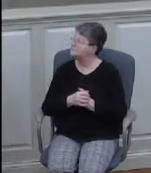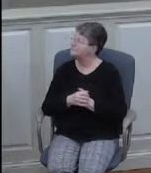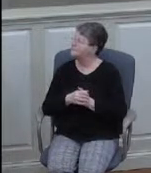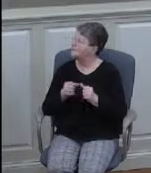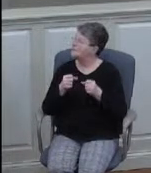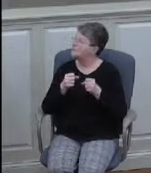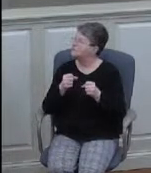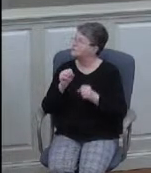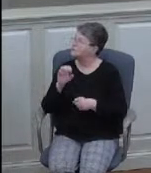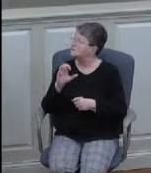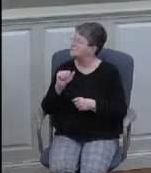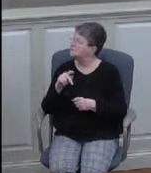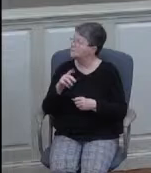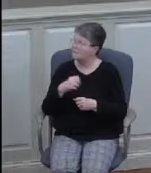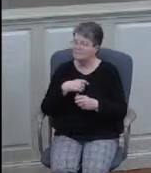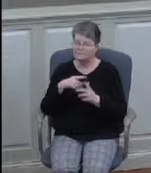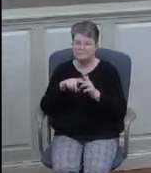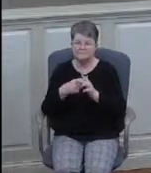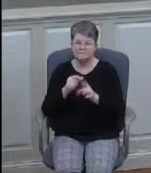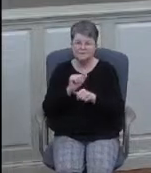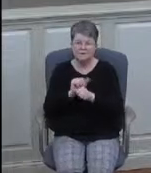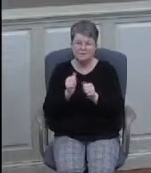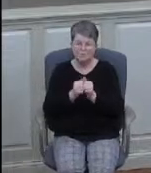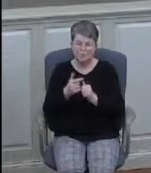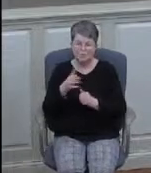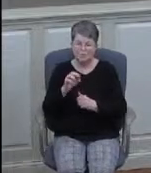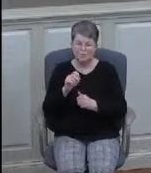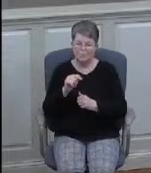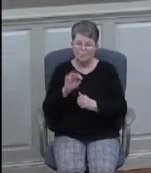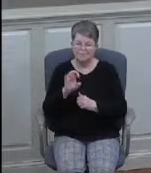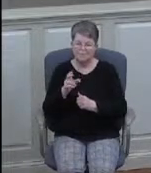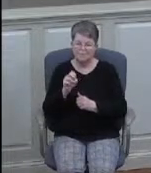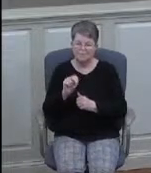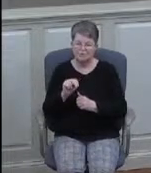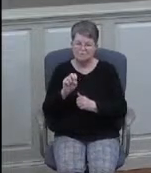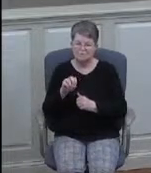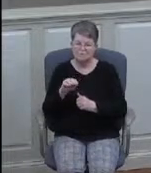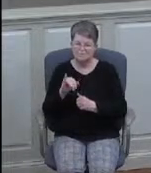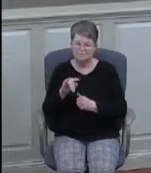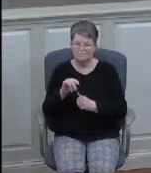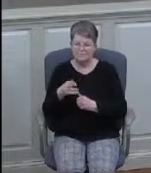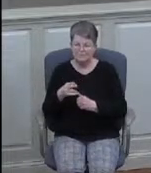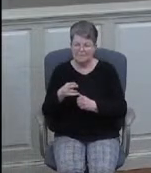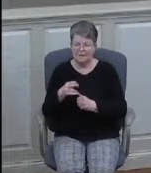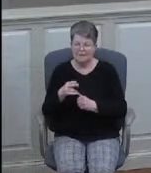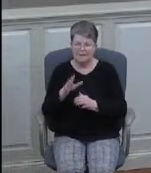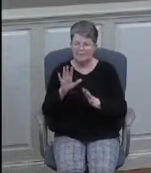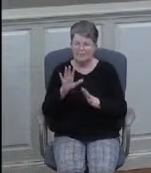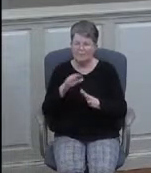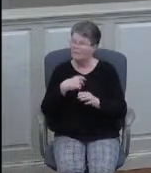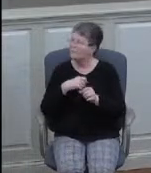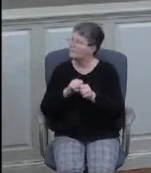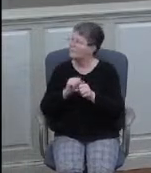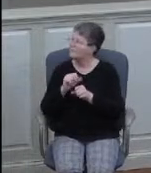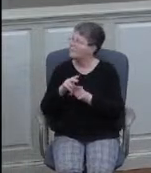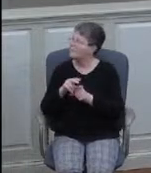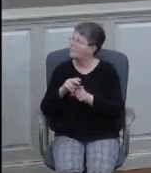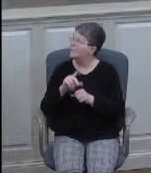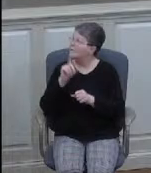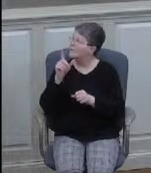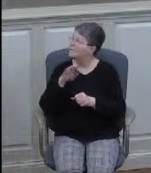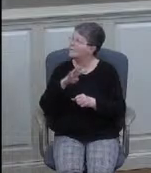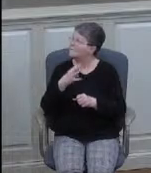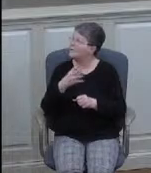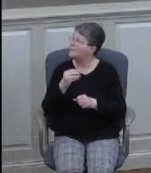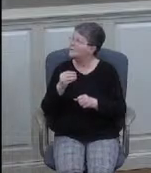Streetscape. We have begun working with Gresham Smith on the streetscape design for Main Street. Oh, I'm skipping over. Go back up to the 4th and Main